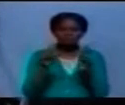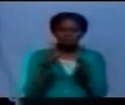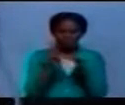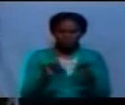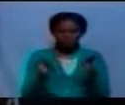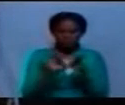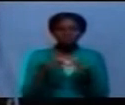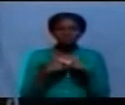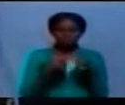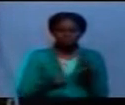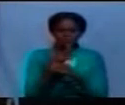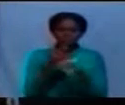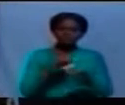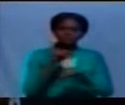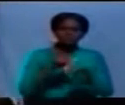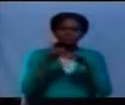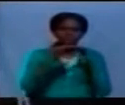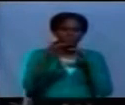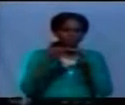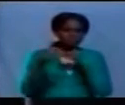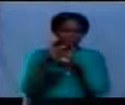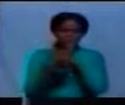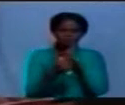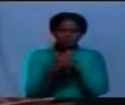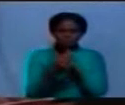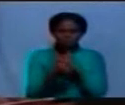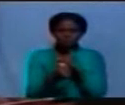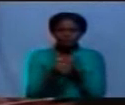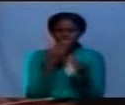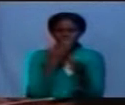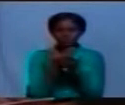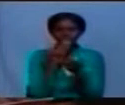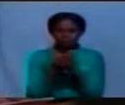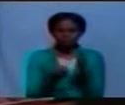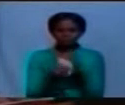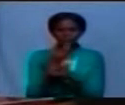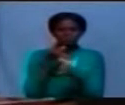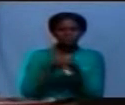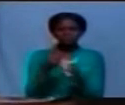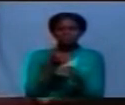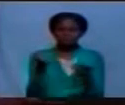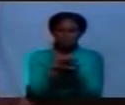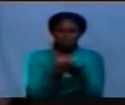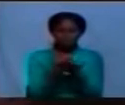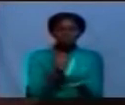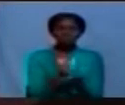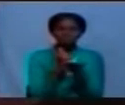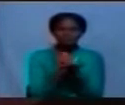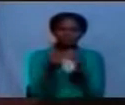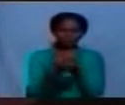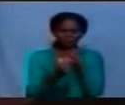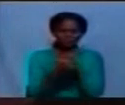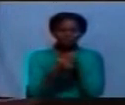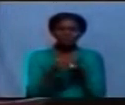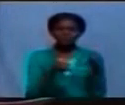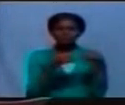there's growth at national level. Banks are the engine of growth in any economy. The facilities that banks give to